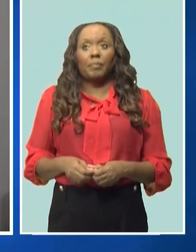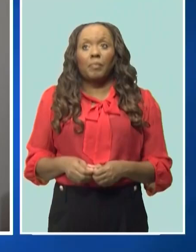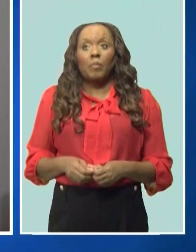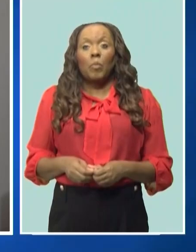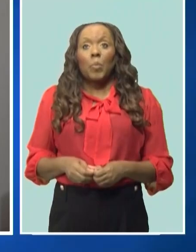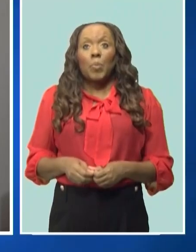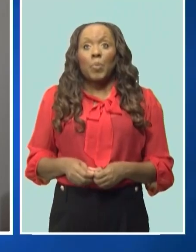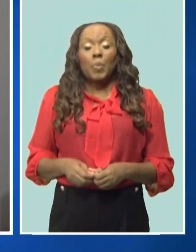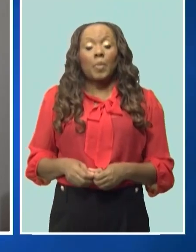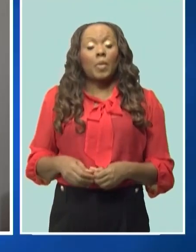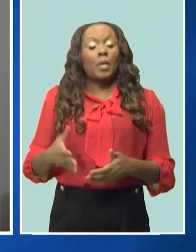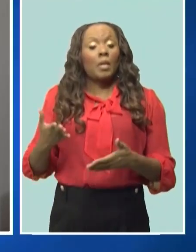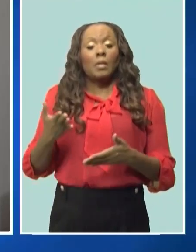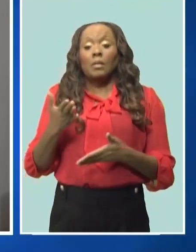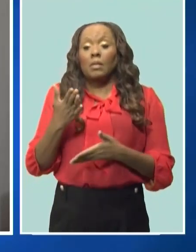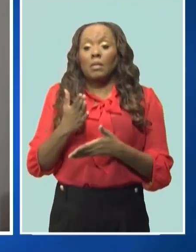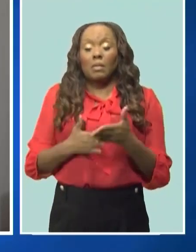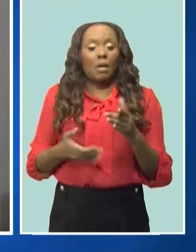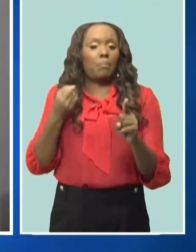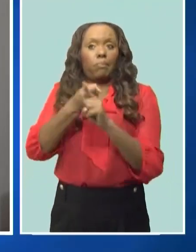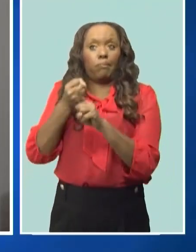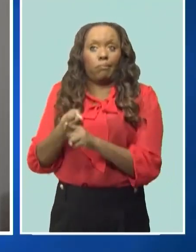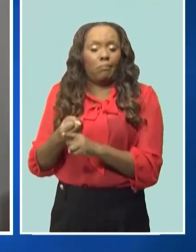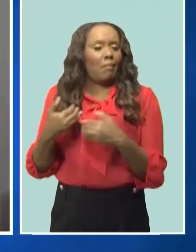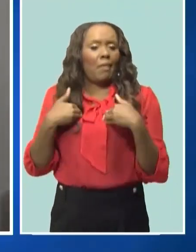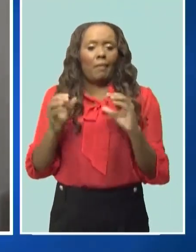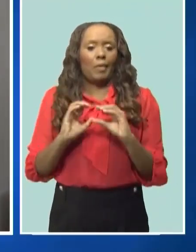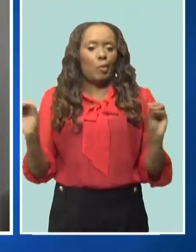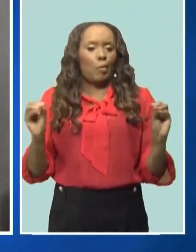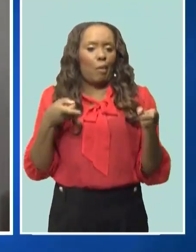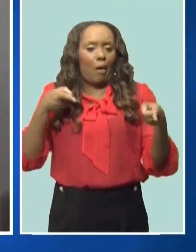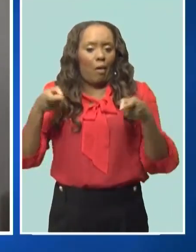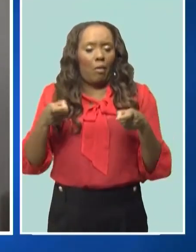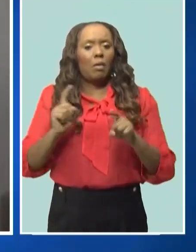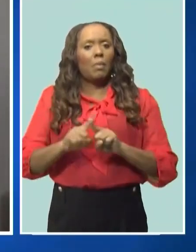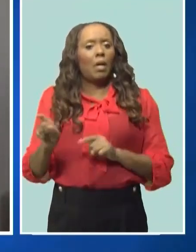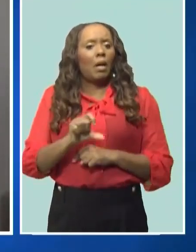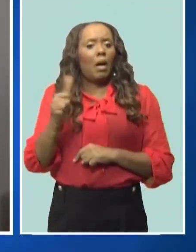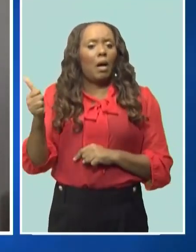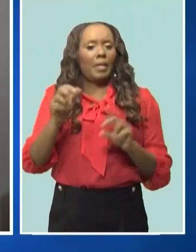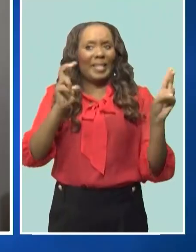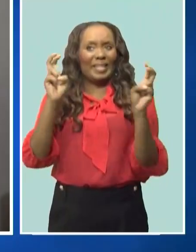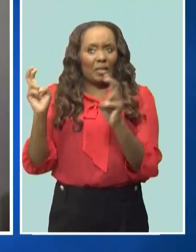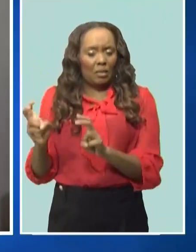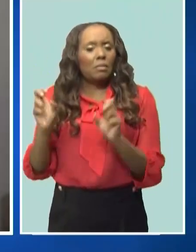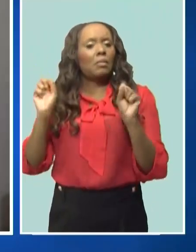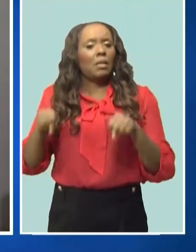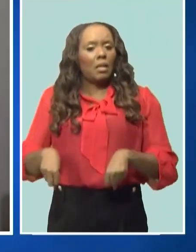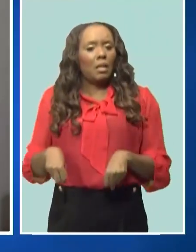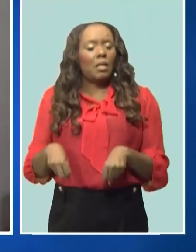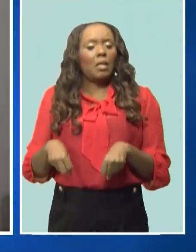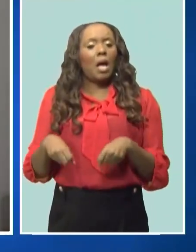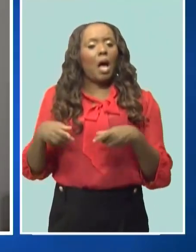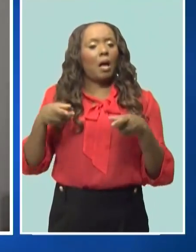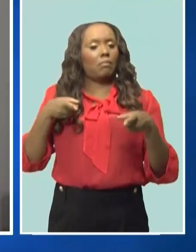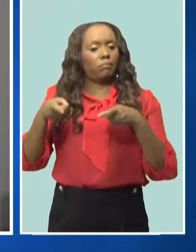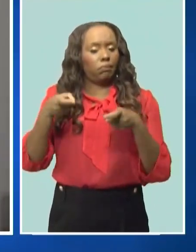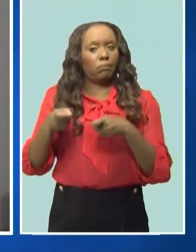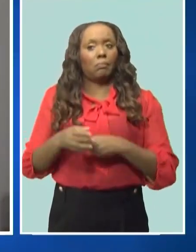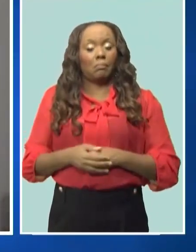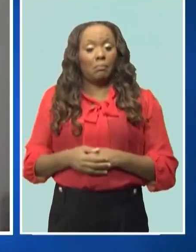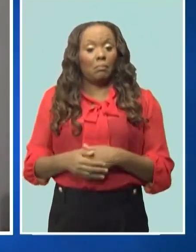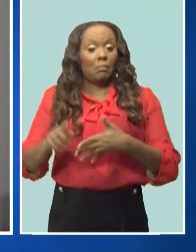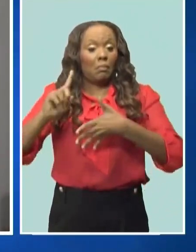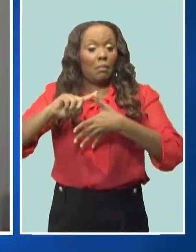such as our geography. But there are other issues confronting us that we can and that we must address. One such issue